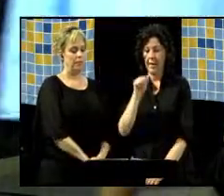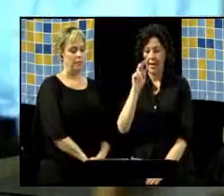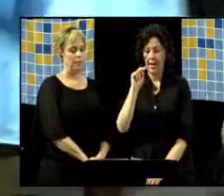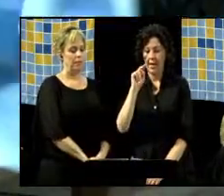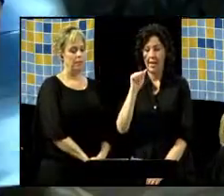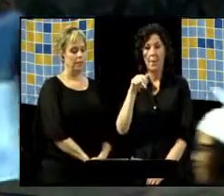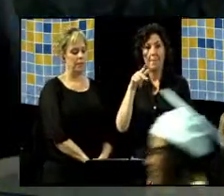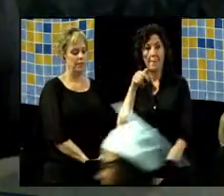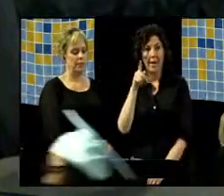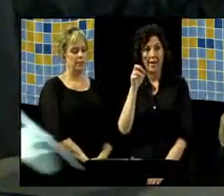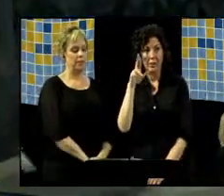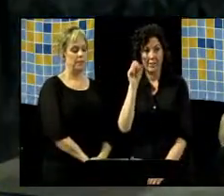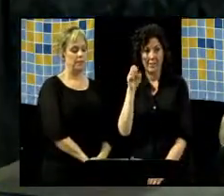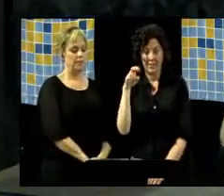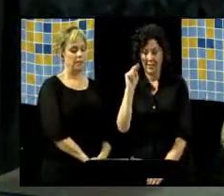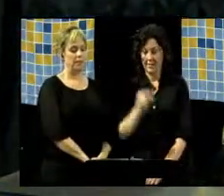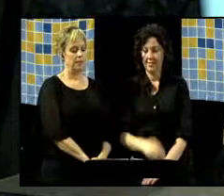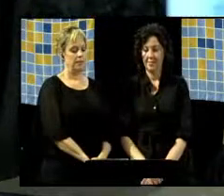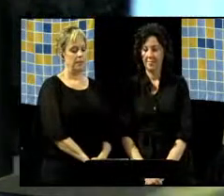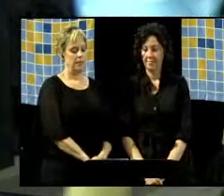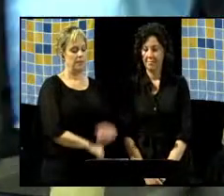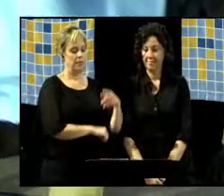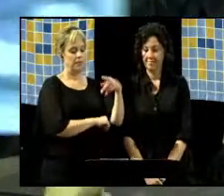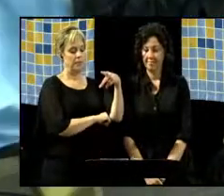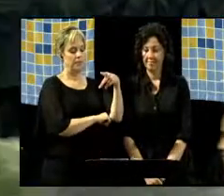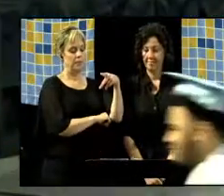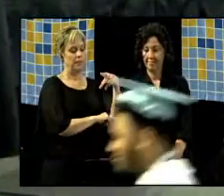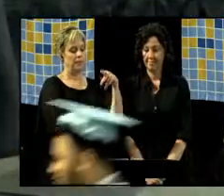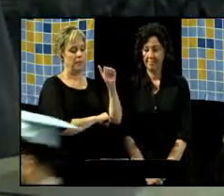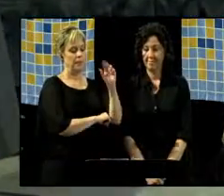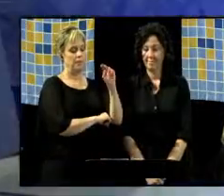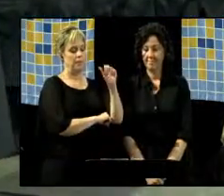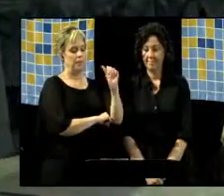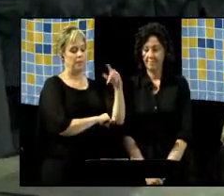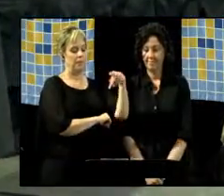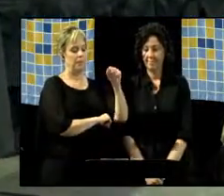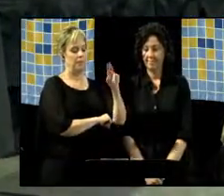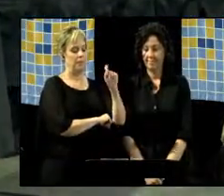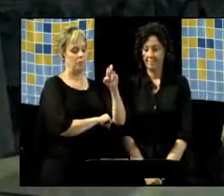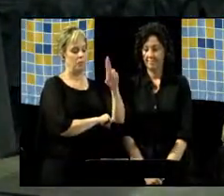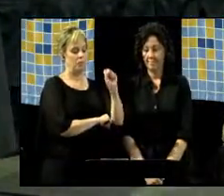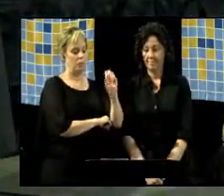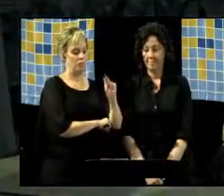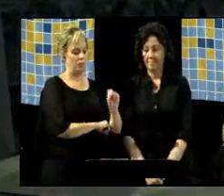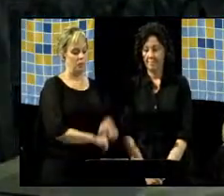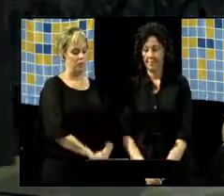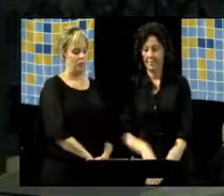Anna Davis Patterson, Jordan Ashley Payne,